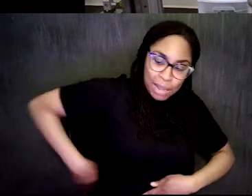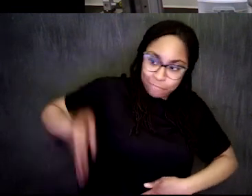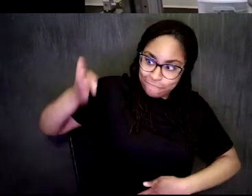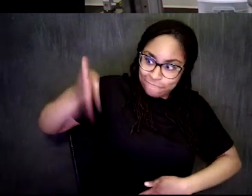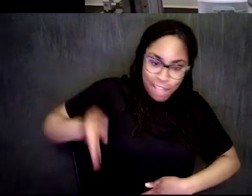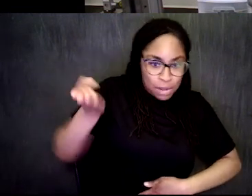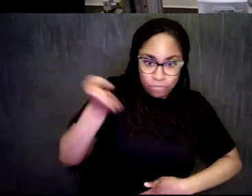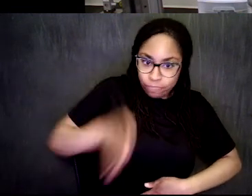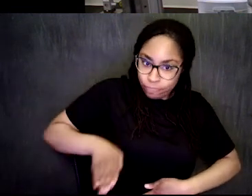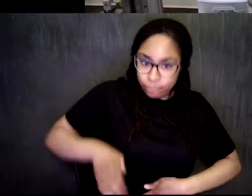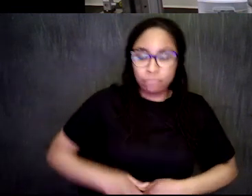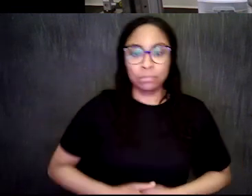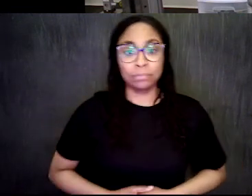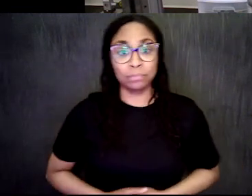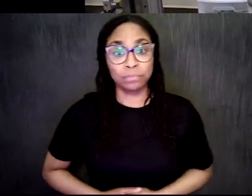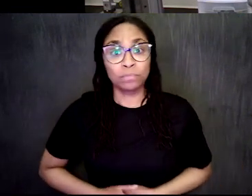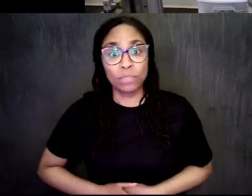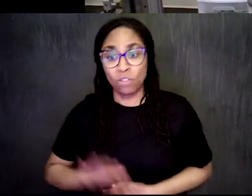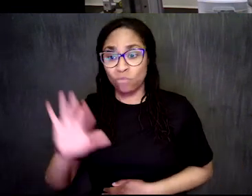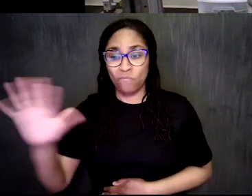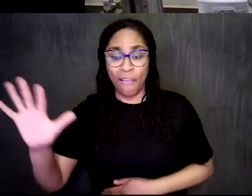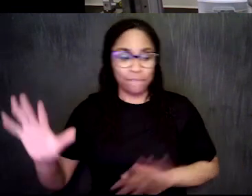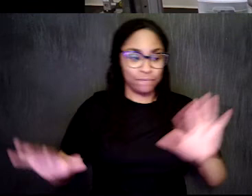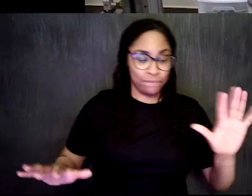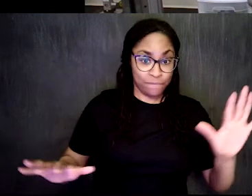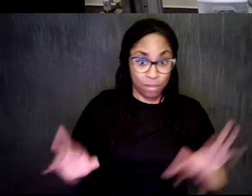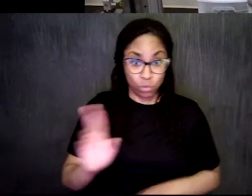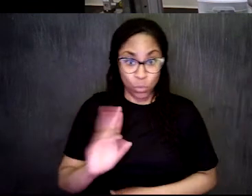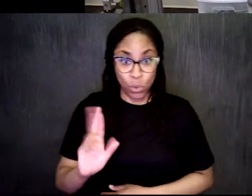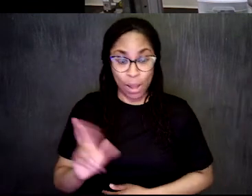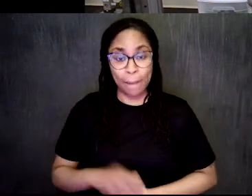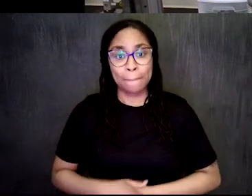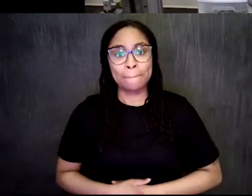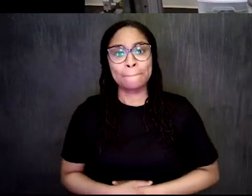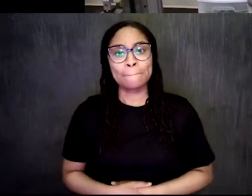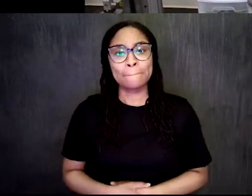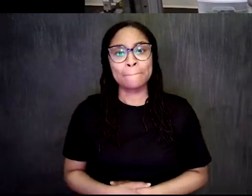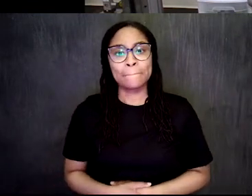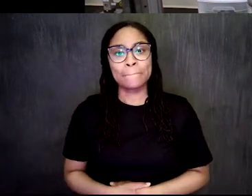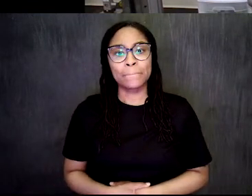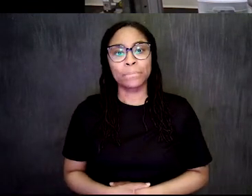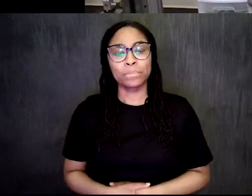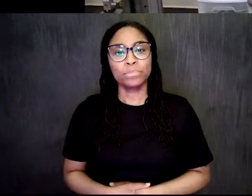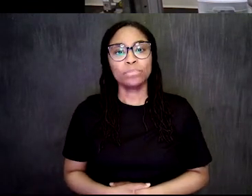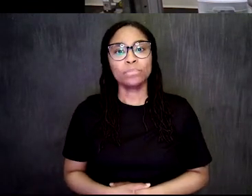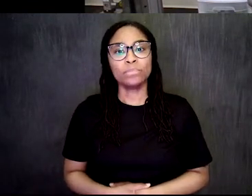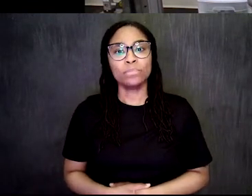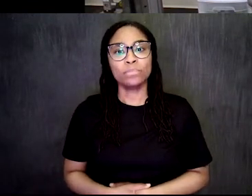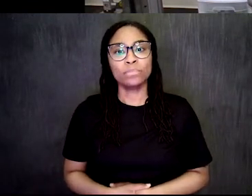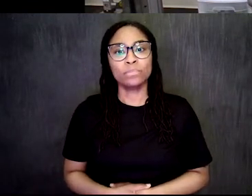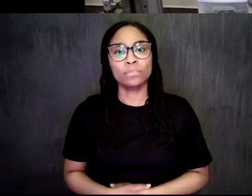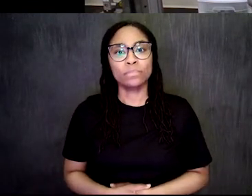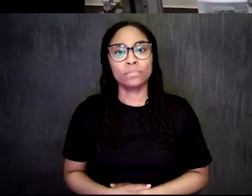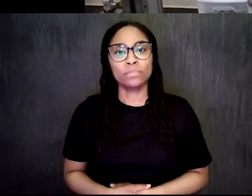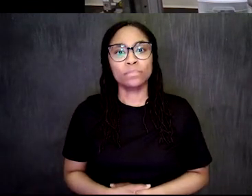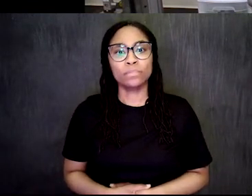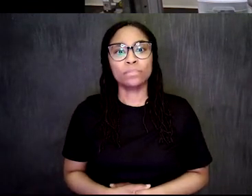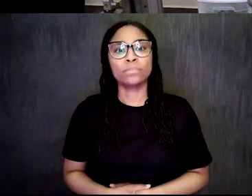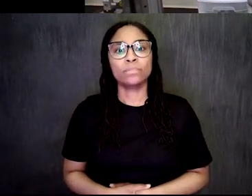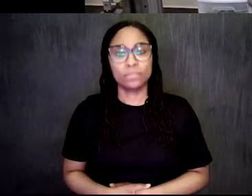right, we're going to go 5 repetitions on each side. You ready? All right, here we go. Press the low back down into the